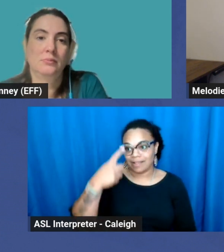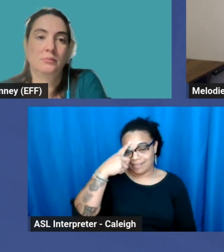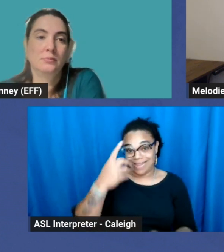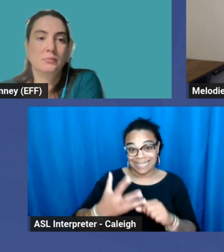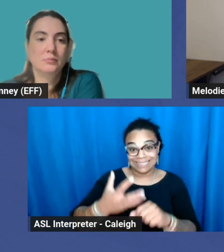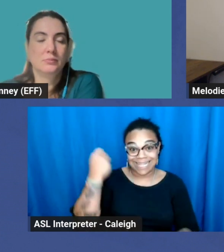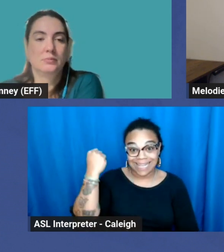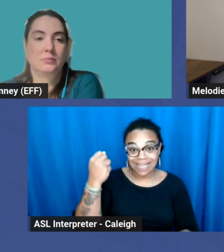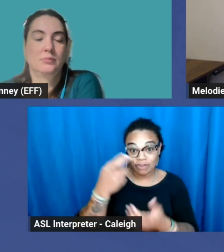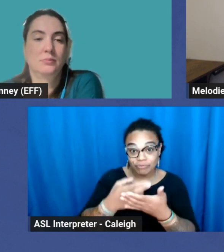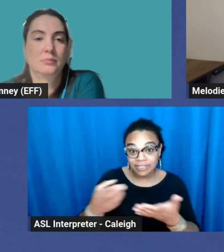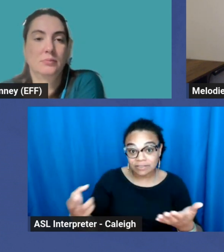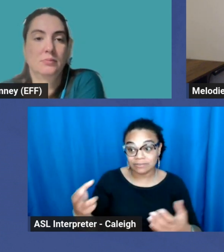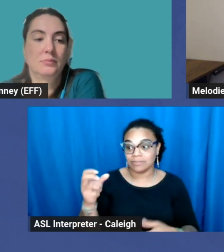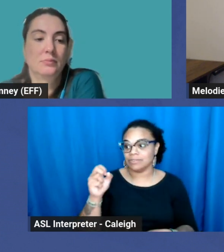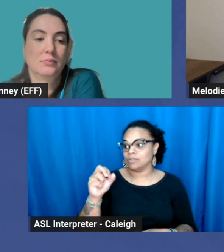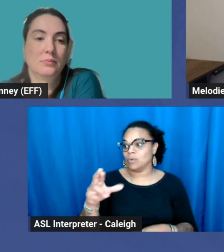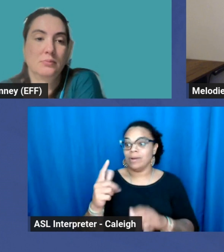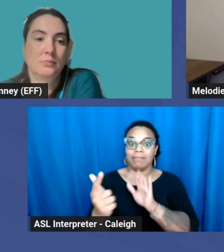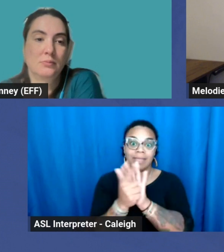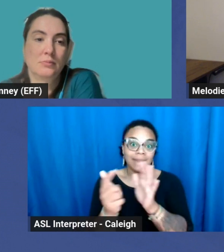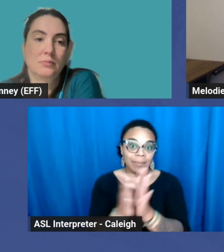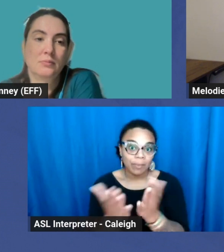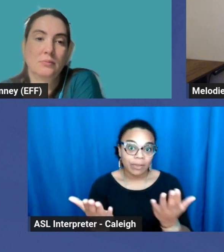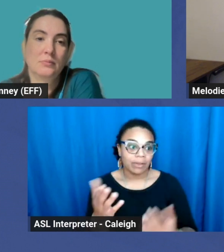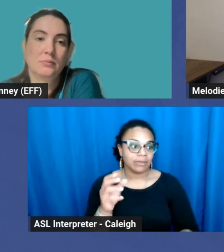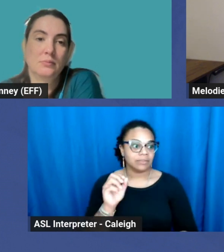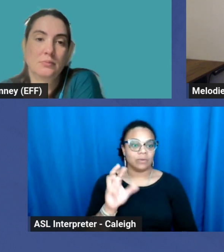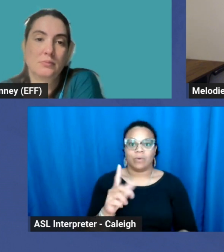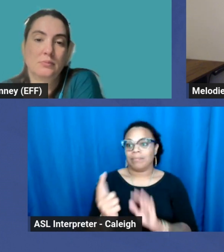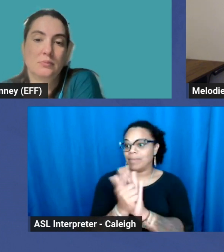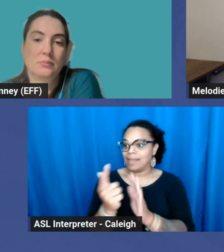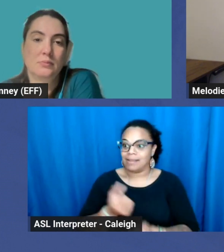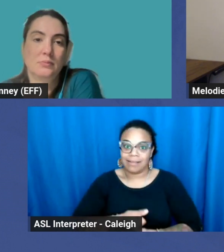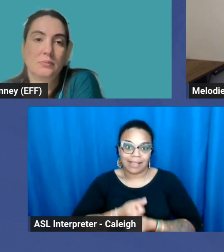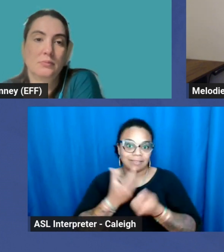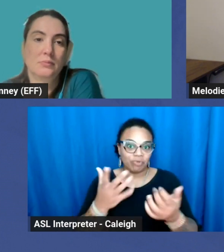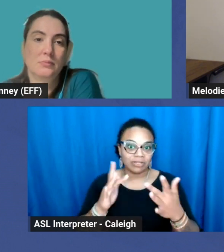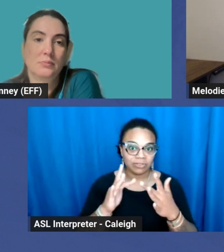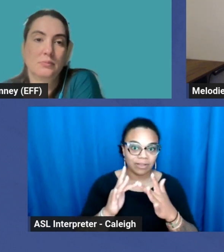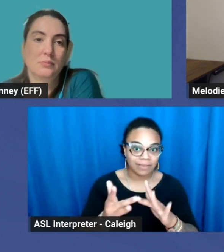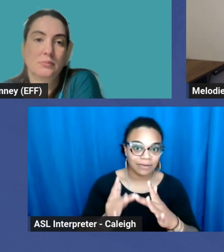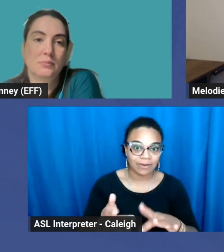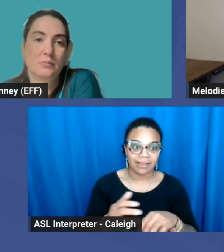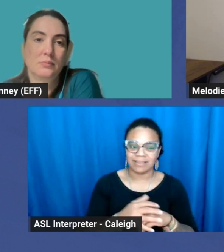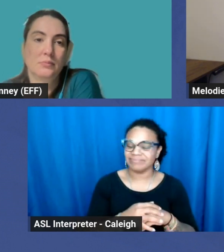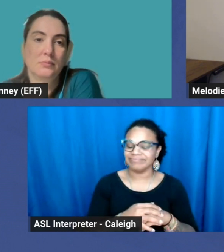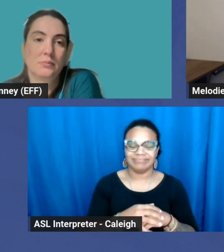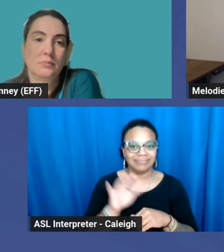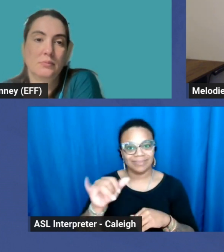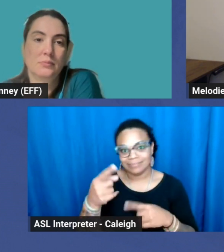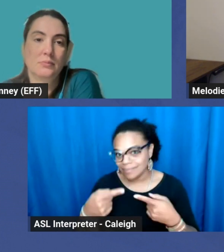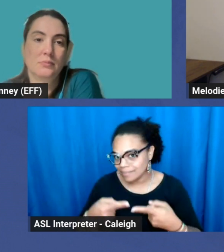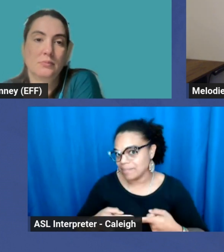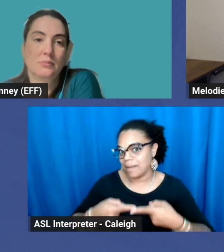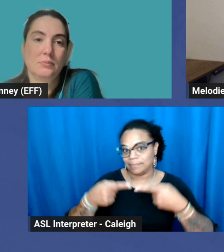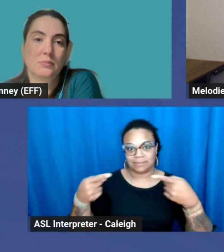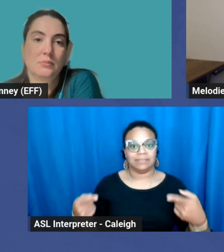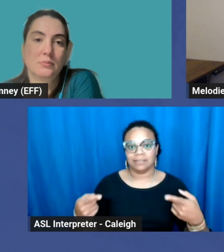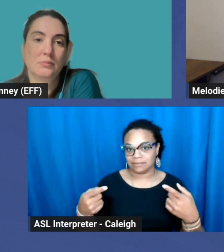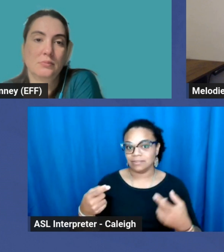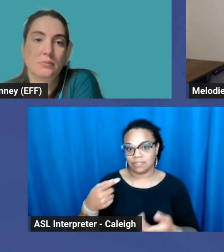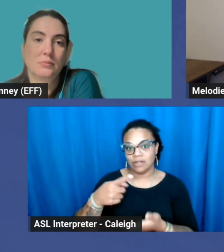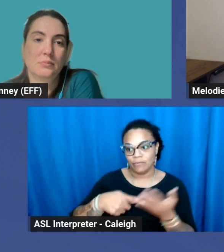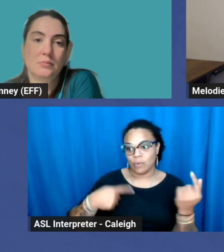banning books or banning expression on the internet is actually really counter to what it